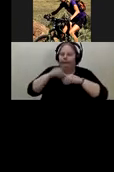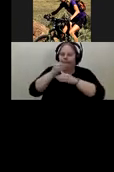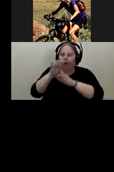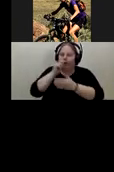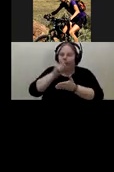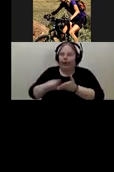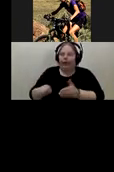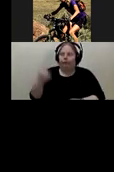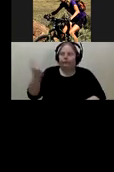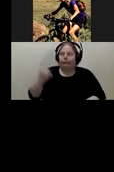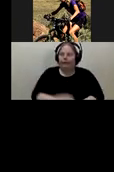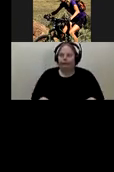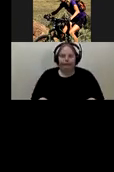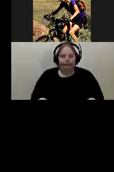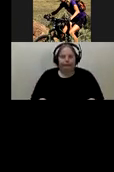pen